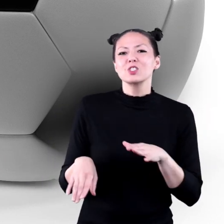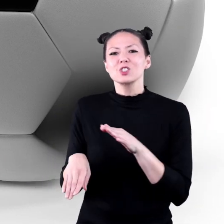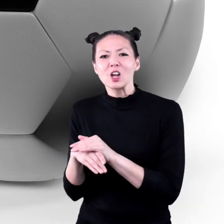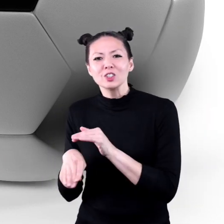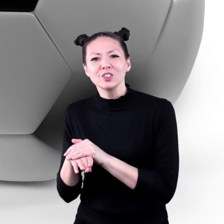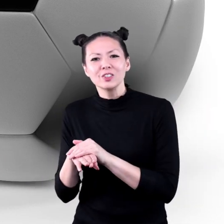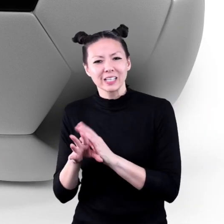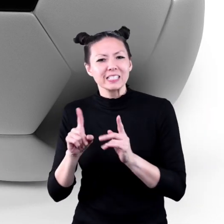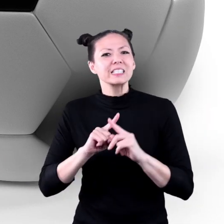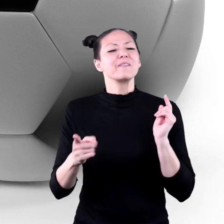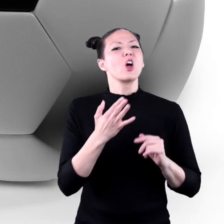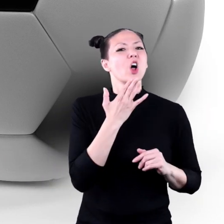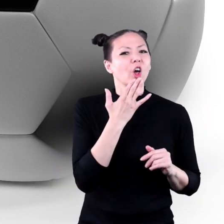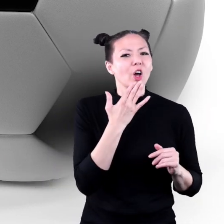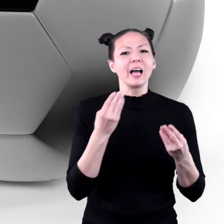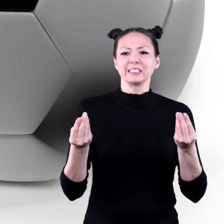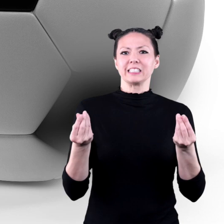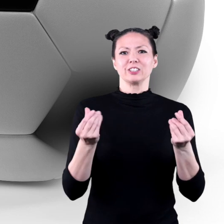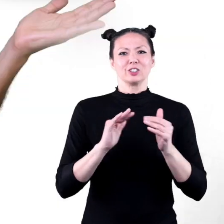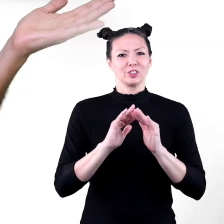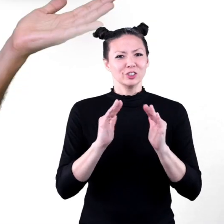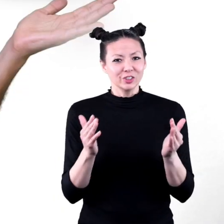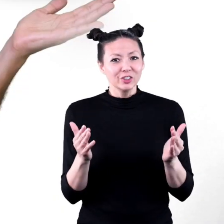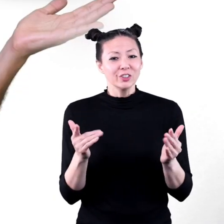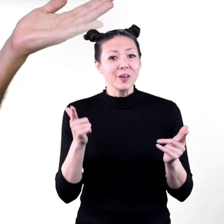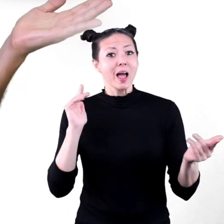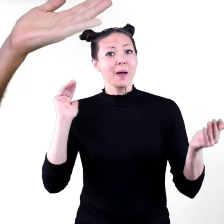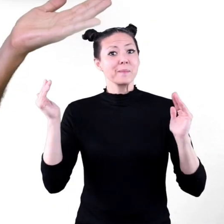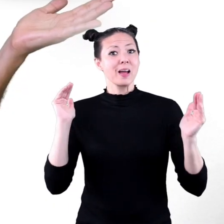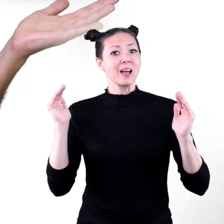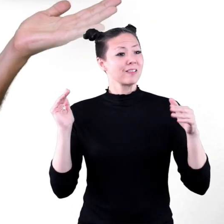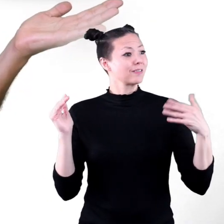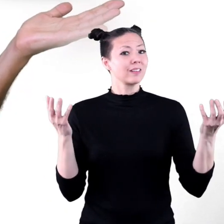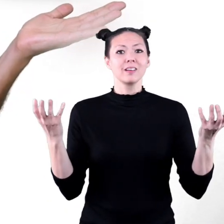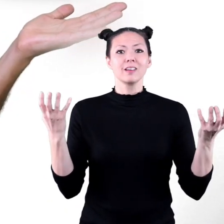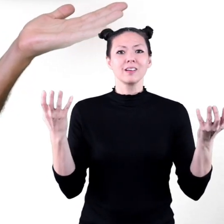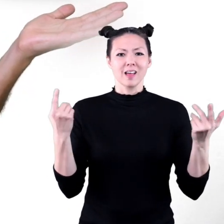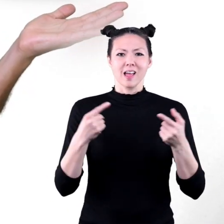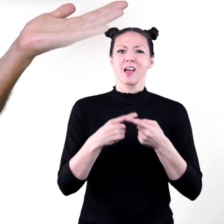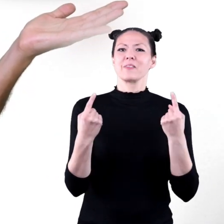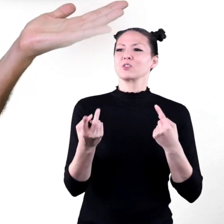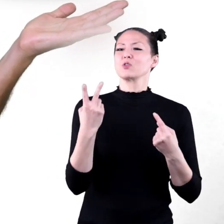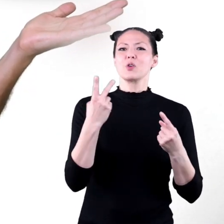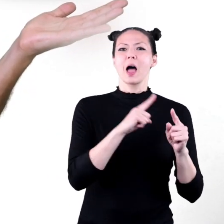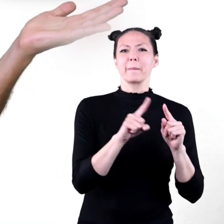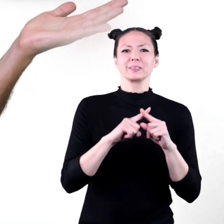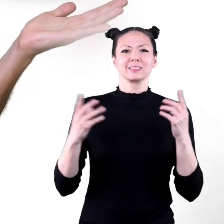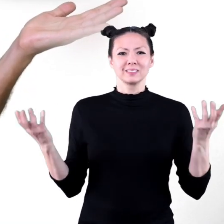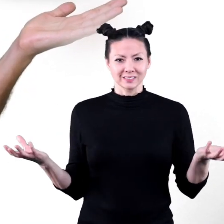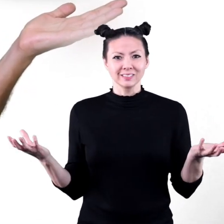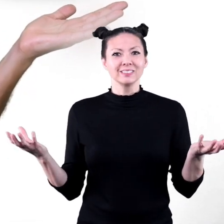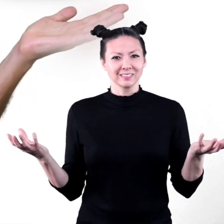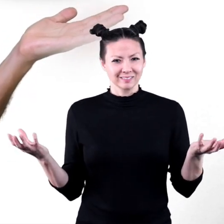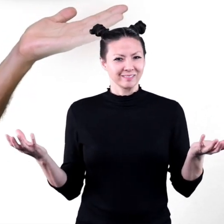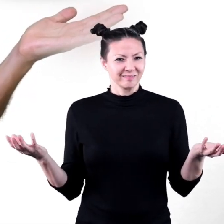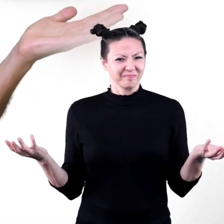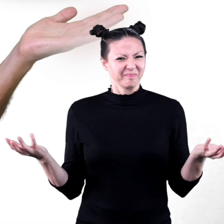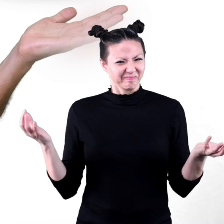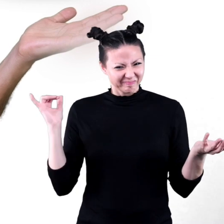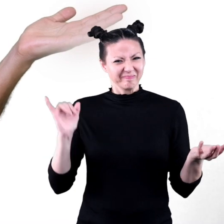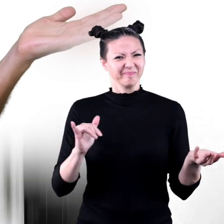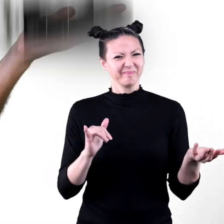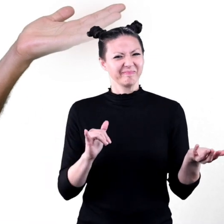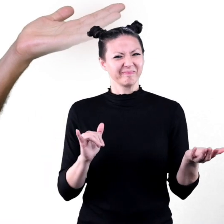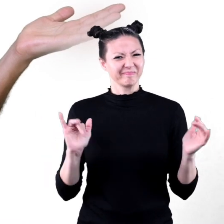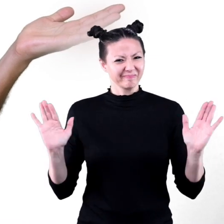also have different colors and textures. So comparing and contrasting two objects is pretty straightforward when you think about